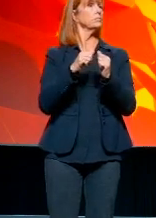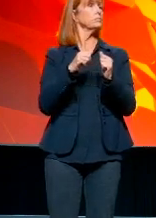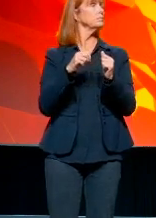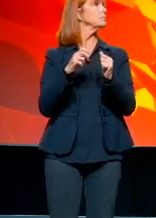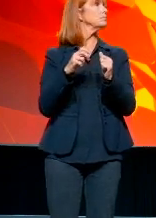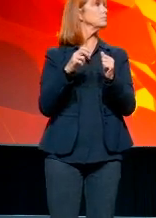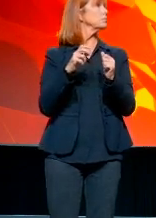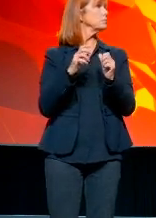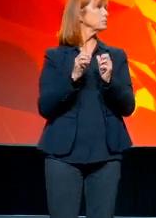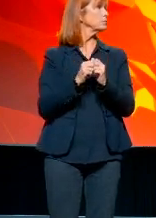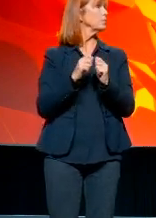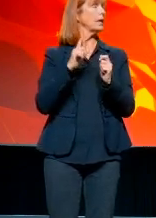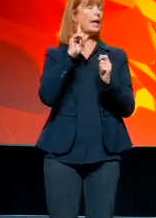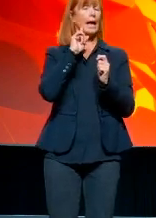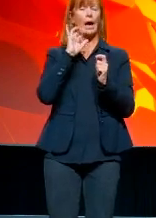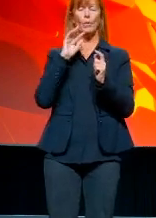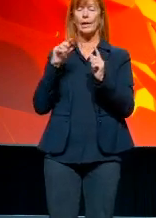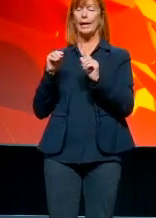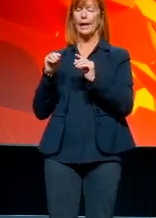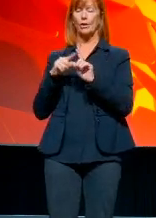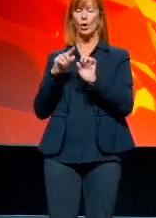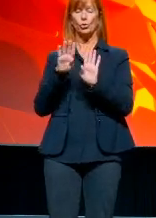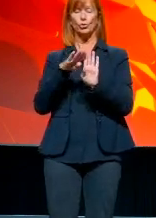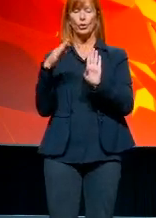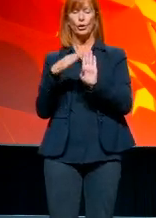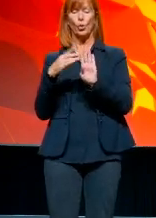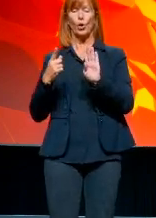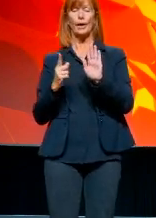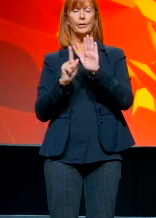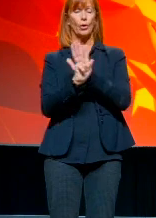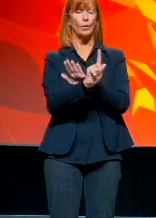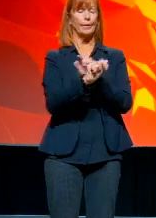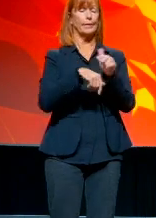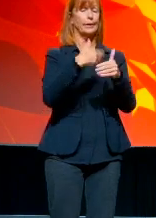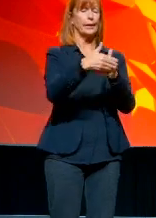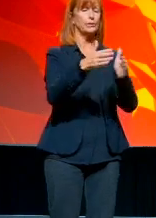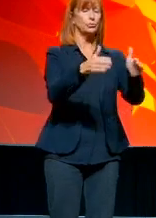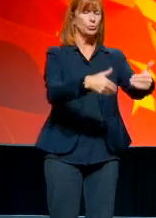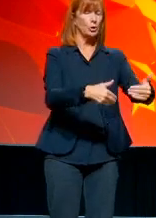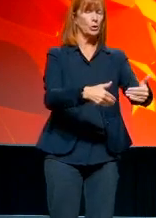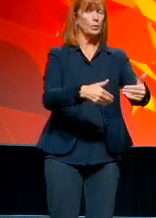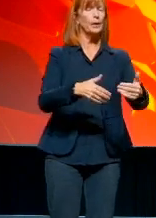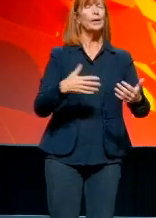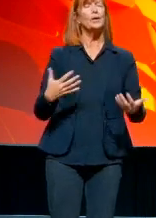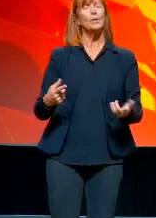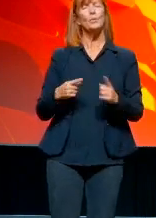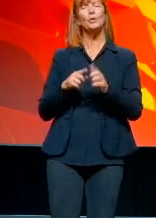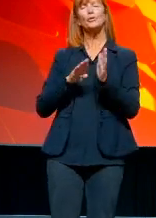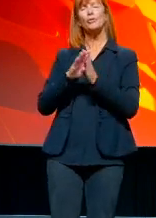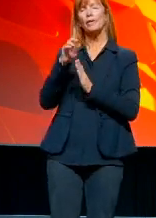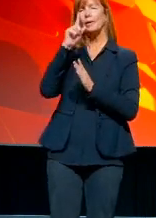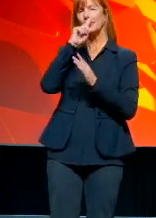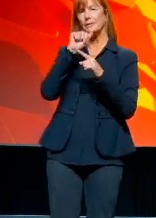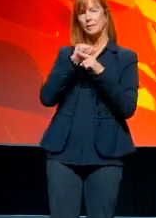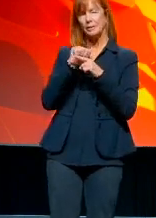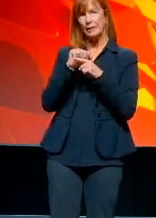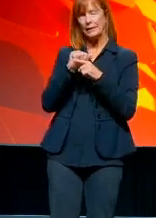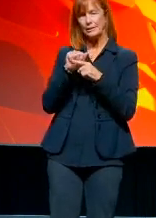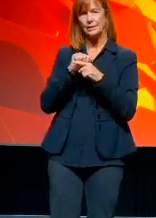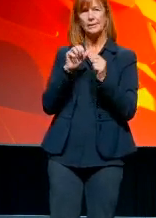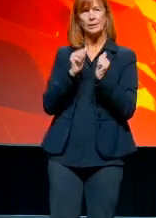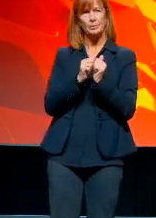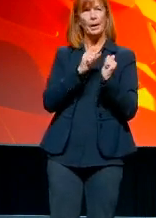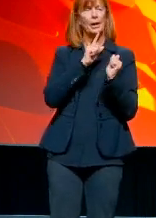like to enter that next room. Probably you just need a reduced model, reduced simulations, but you want to actually kind of get down to the